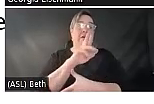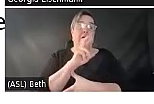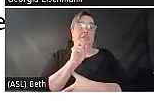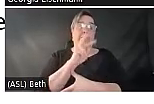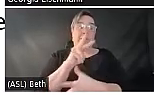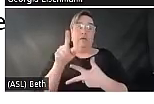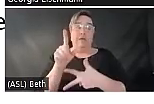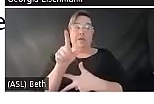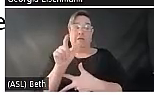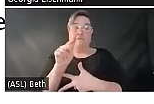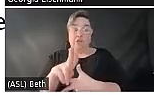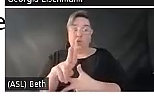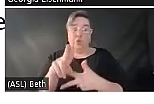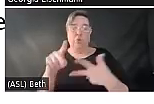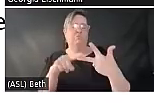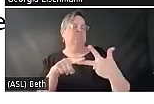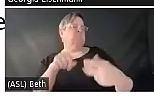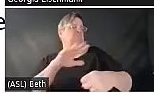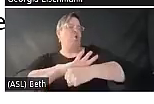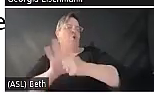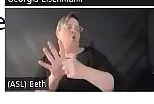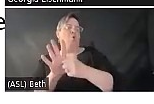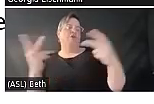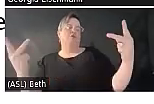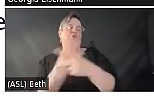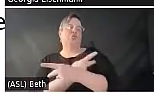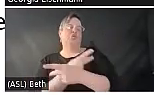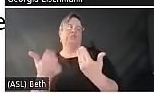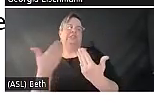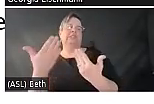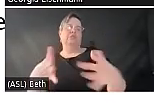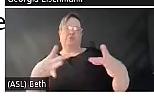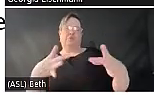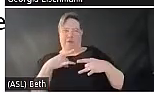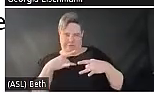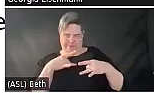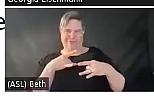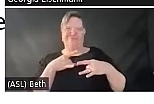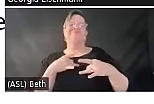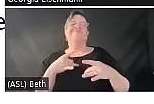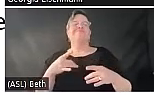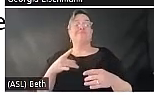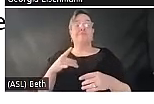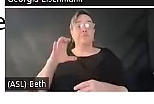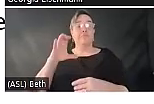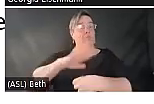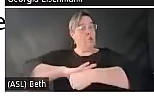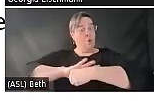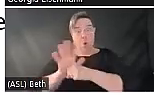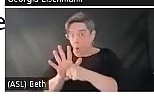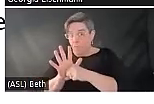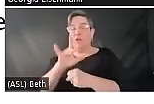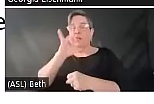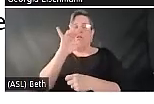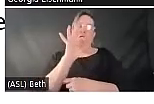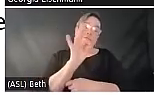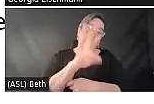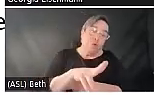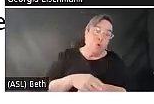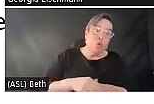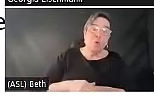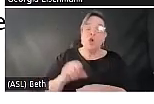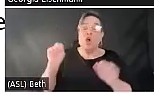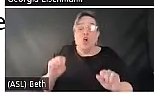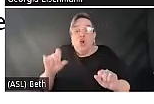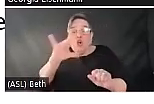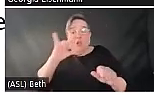about for sure. And the most common symptoms here are cold, flu-like symptoms, and pneumonia. But people